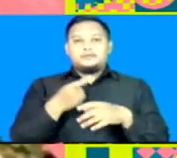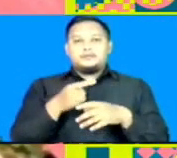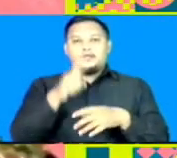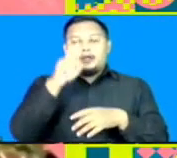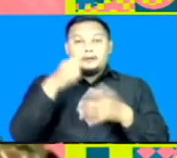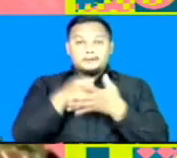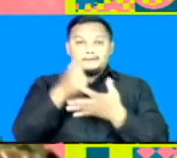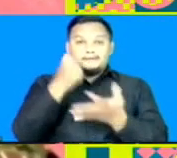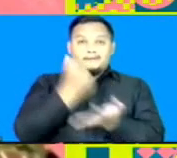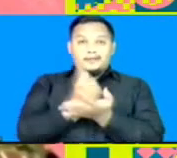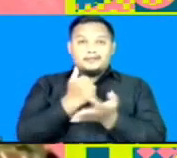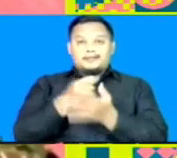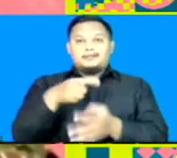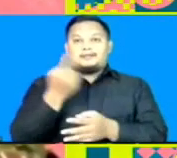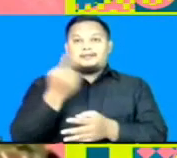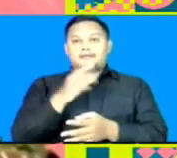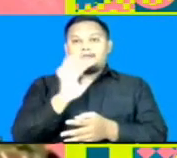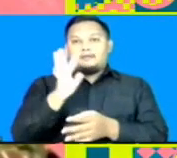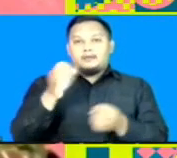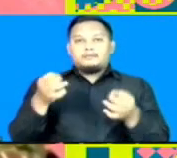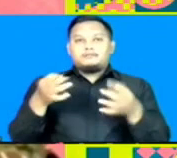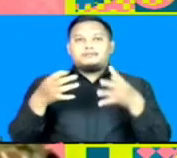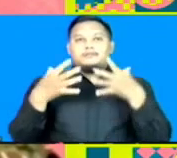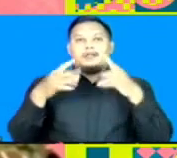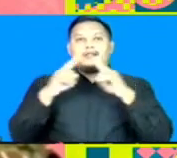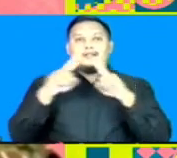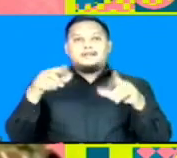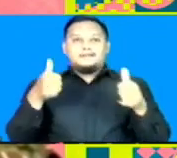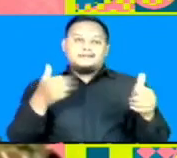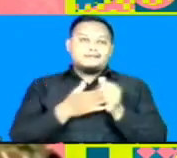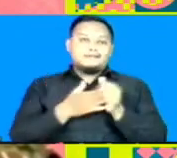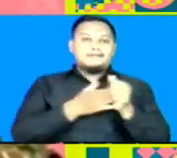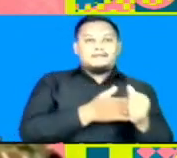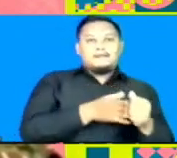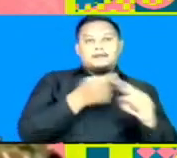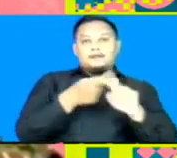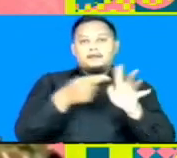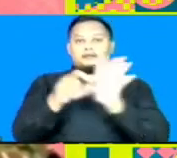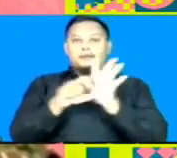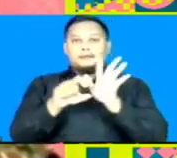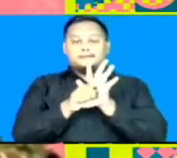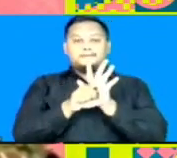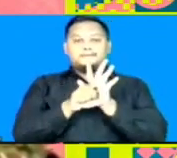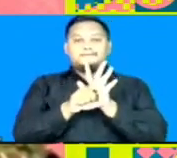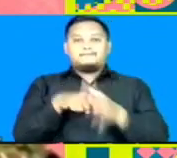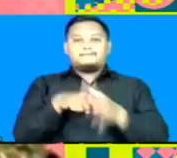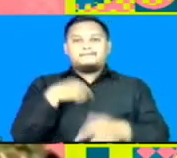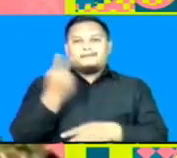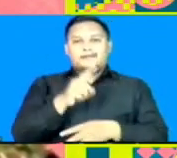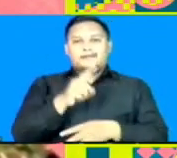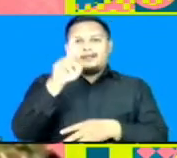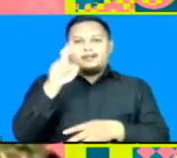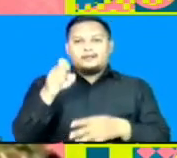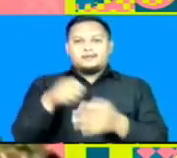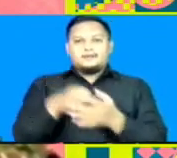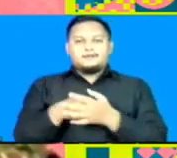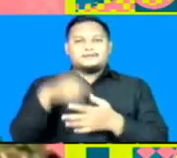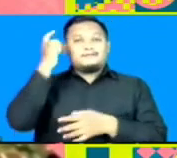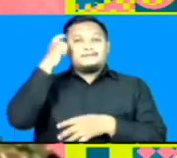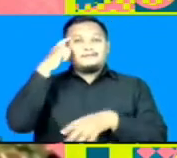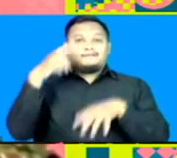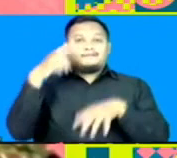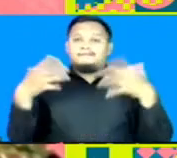example. One question remains: how should the G20 act to accelerate post-pandemic recovery